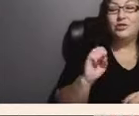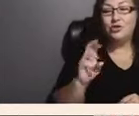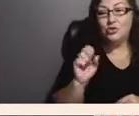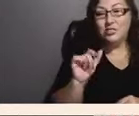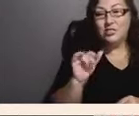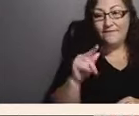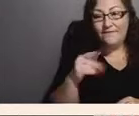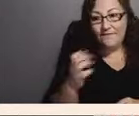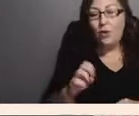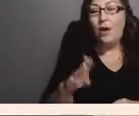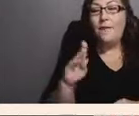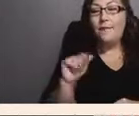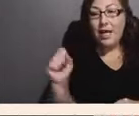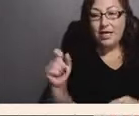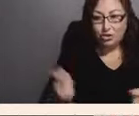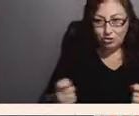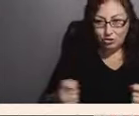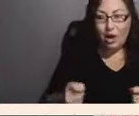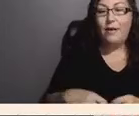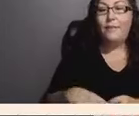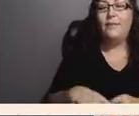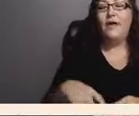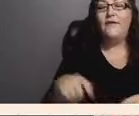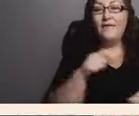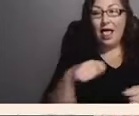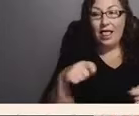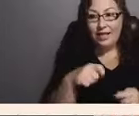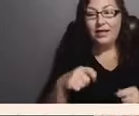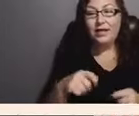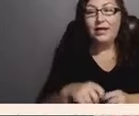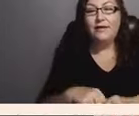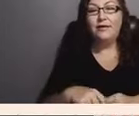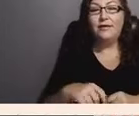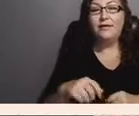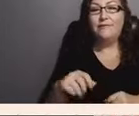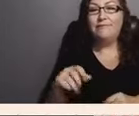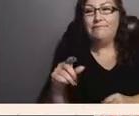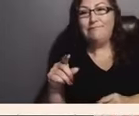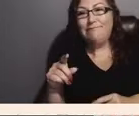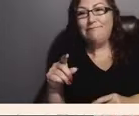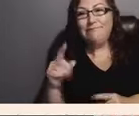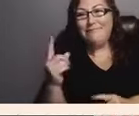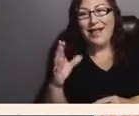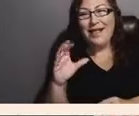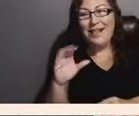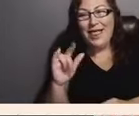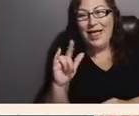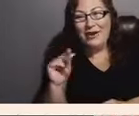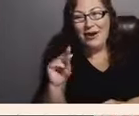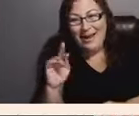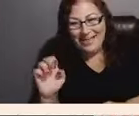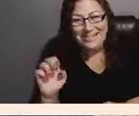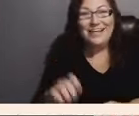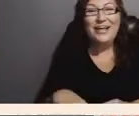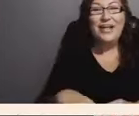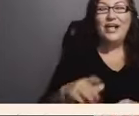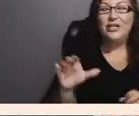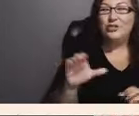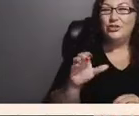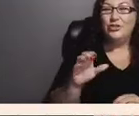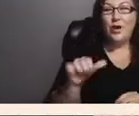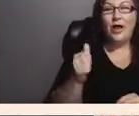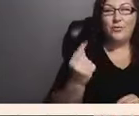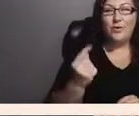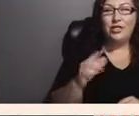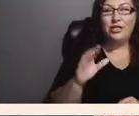violin, flute, clarinet. And one more. Let's go back to woodwinds. How about, Let's do string. Cello.